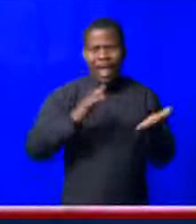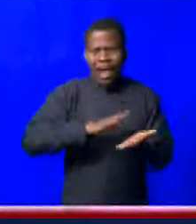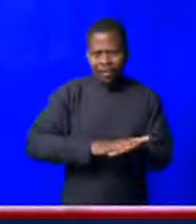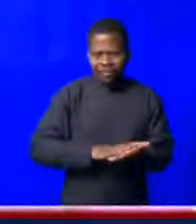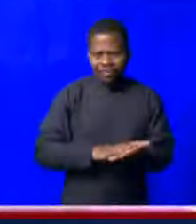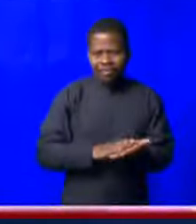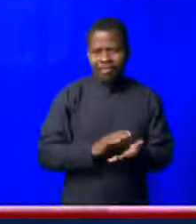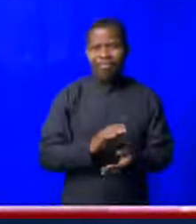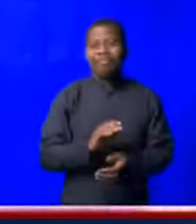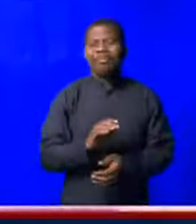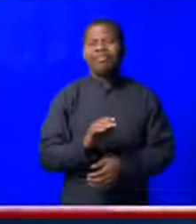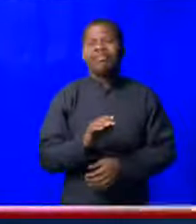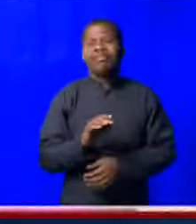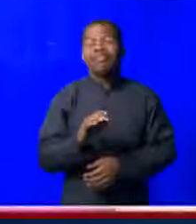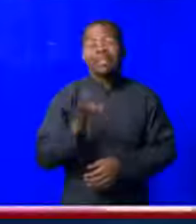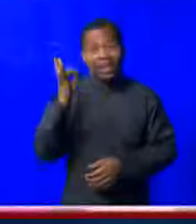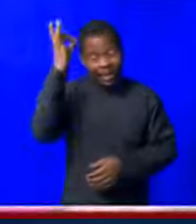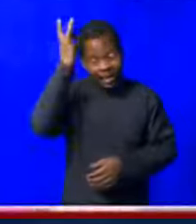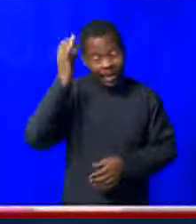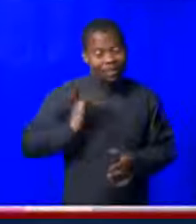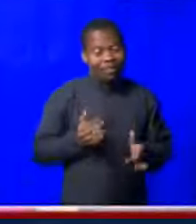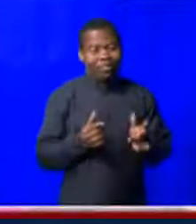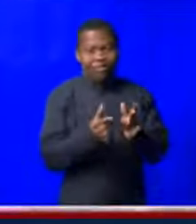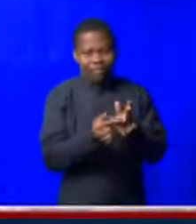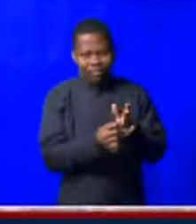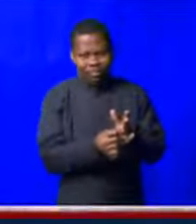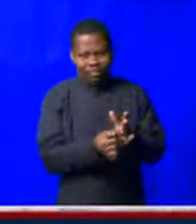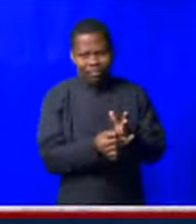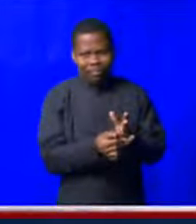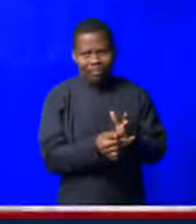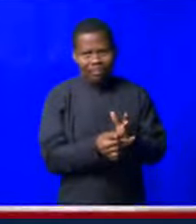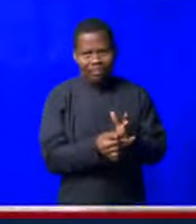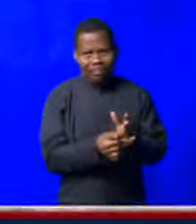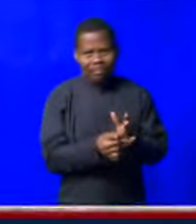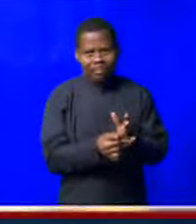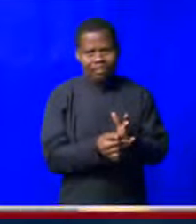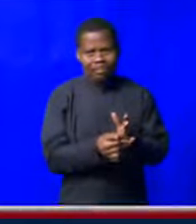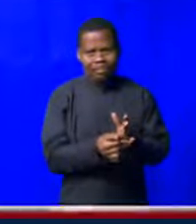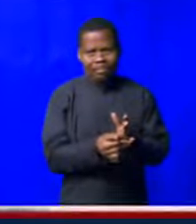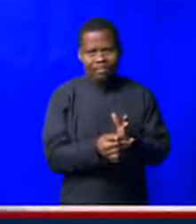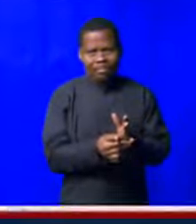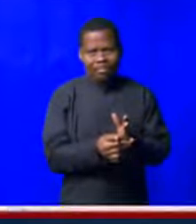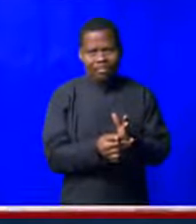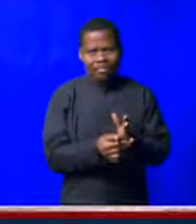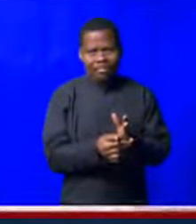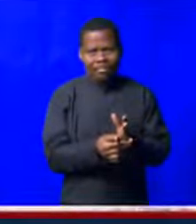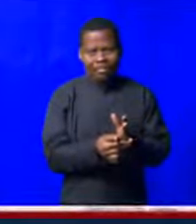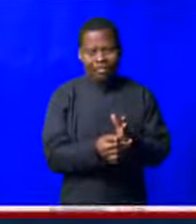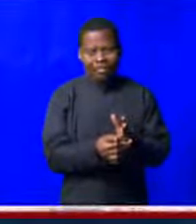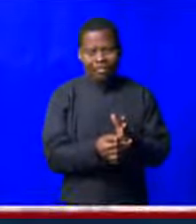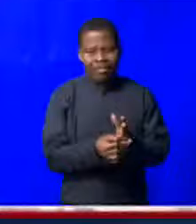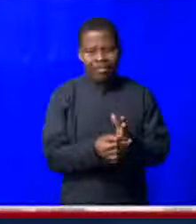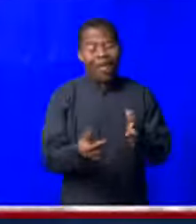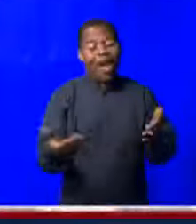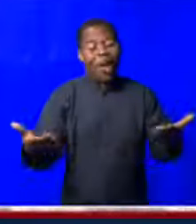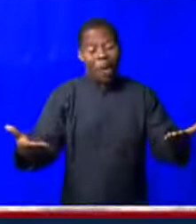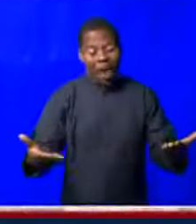Queen, the King, Ingwenyama of the Kingdom of Eswatini.